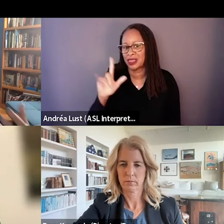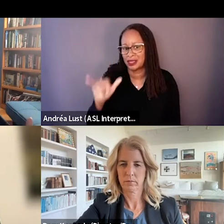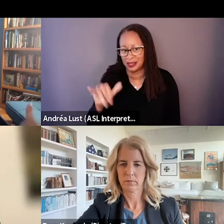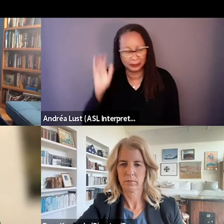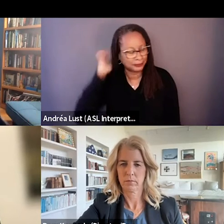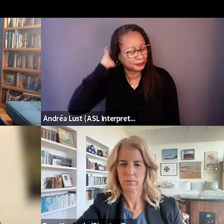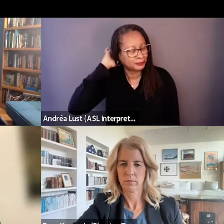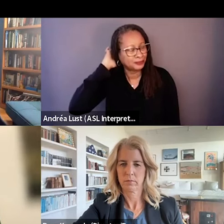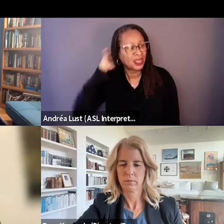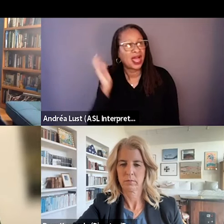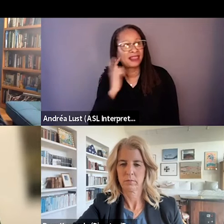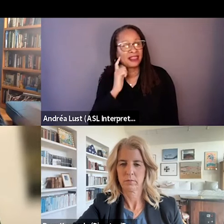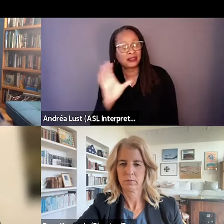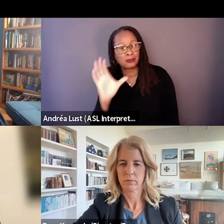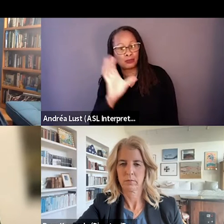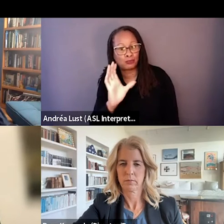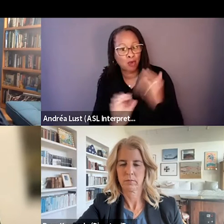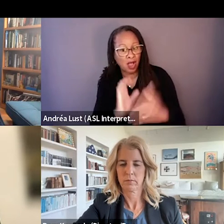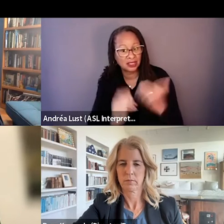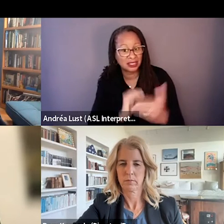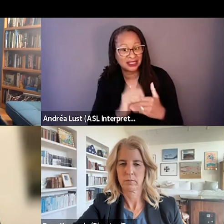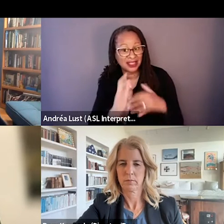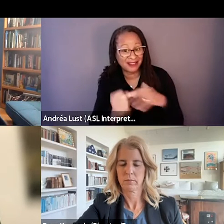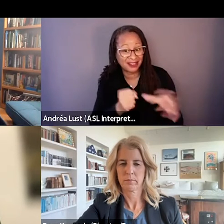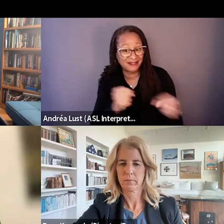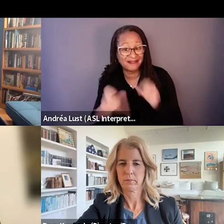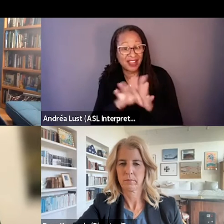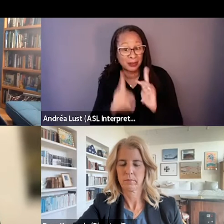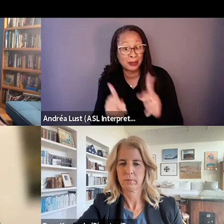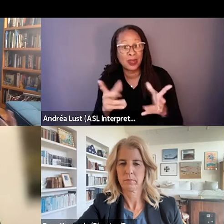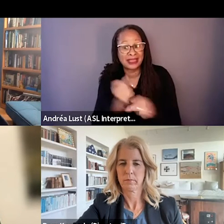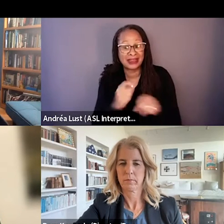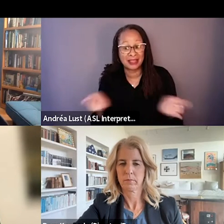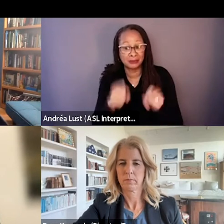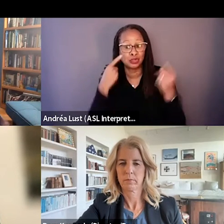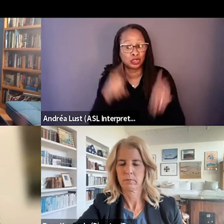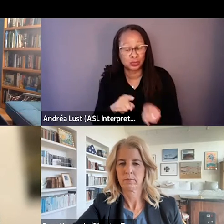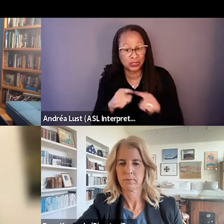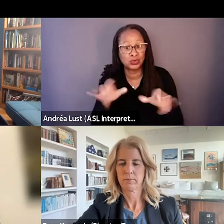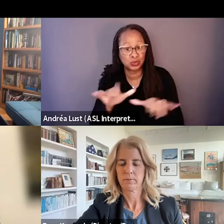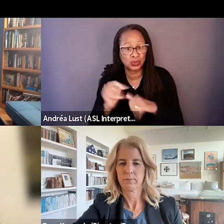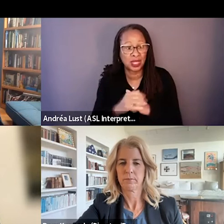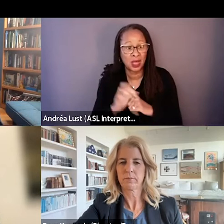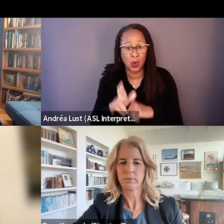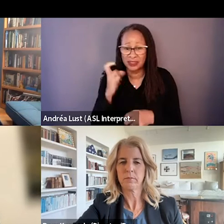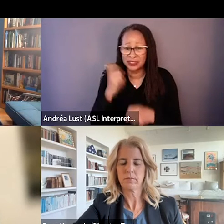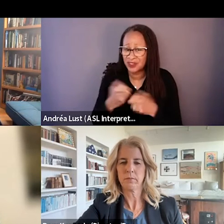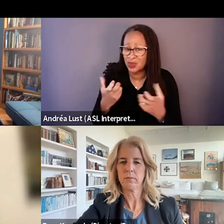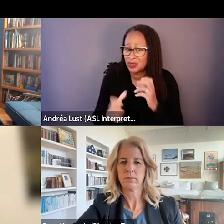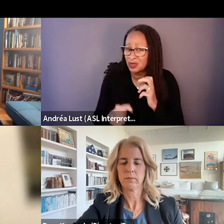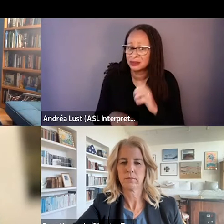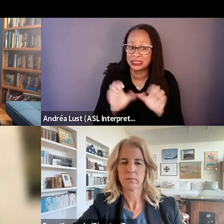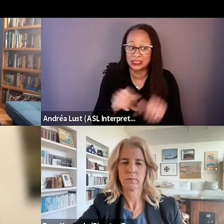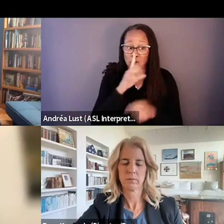think the process of seeking out people and getting them to agree to do this must have been rather fraught or at least difficult. Can